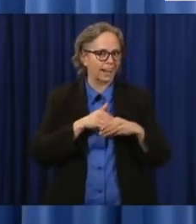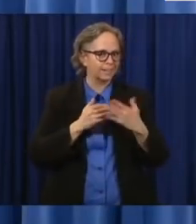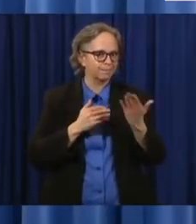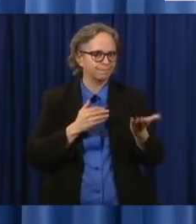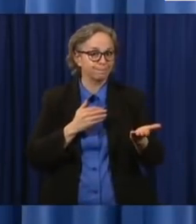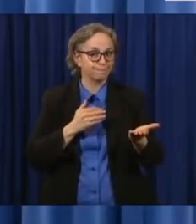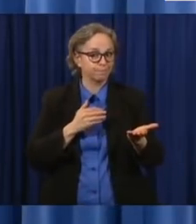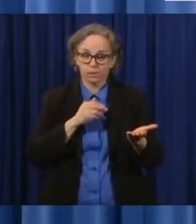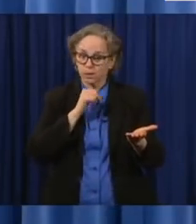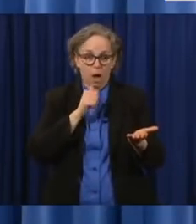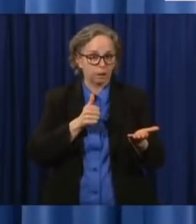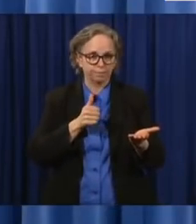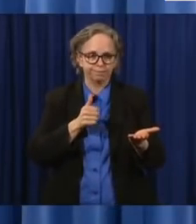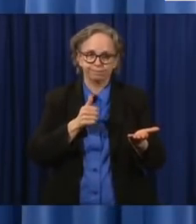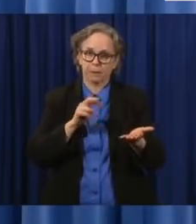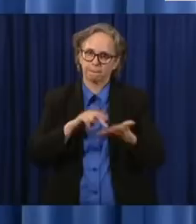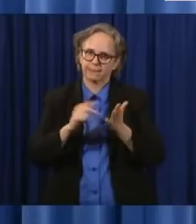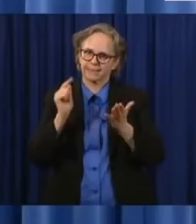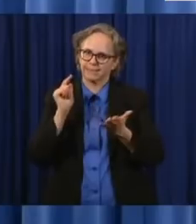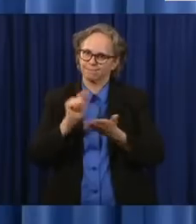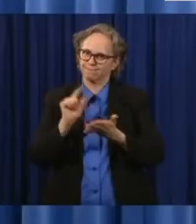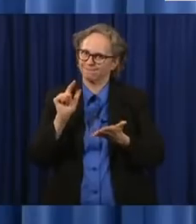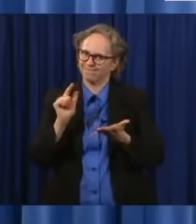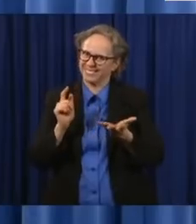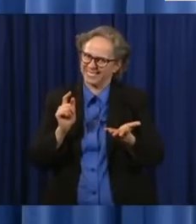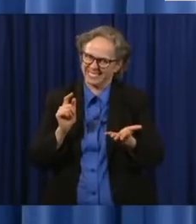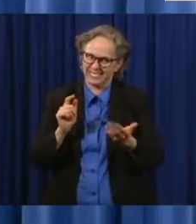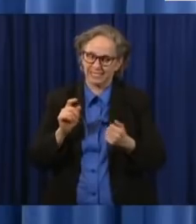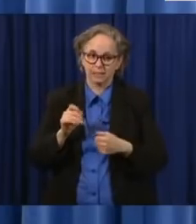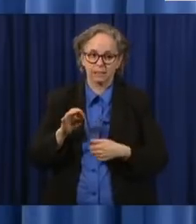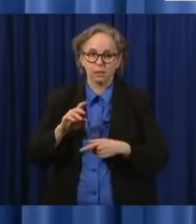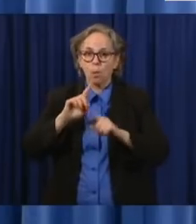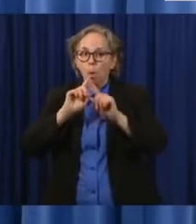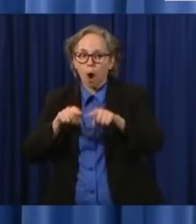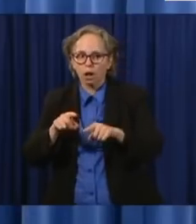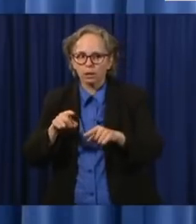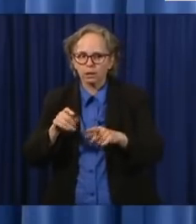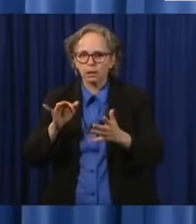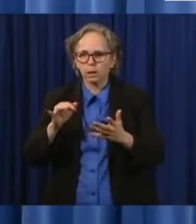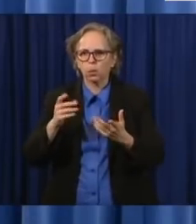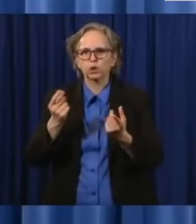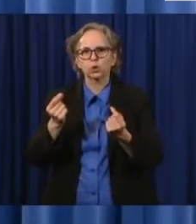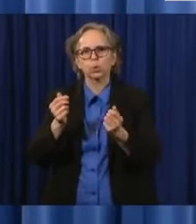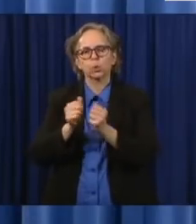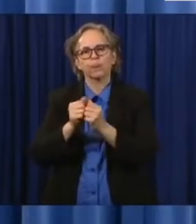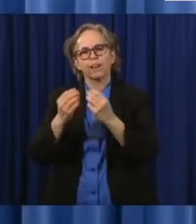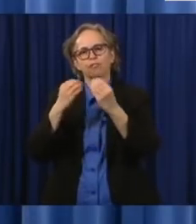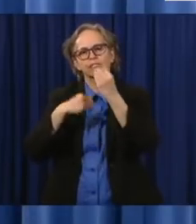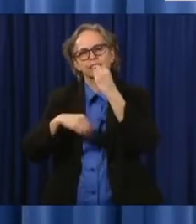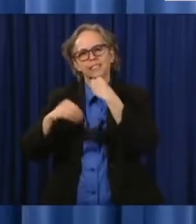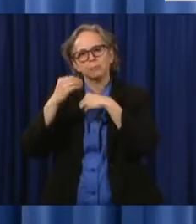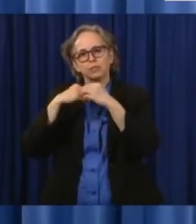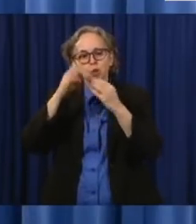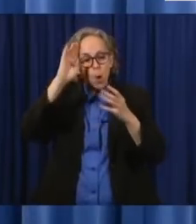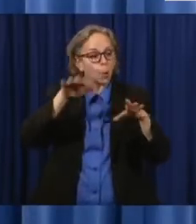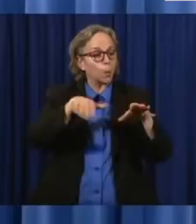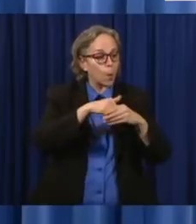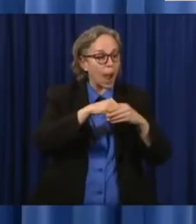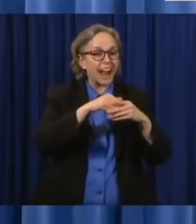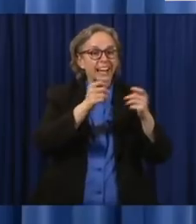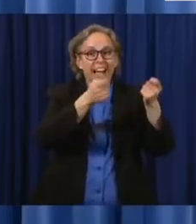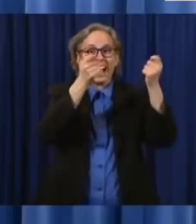covered is wedding receptions. And so we have been contacted by people